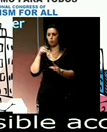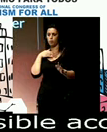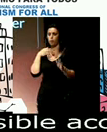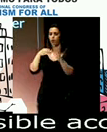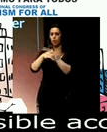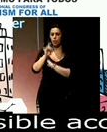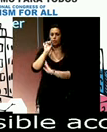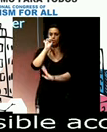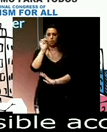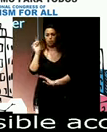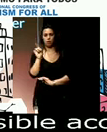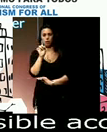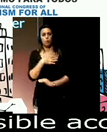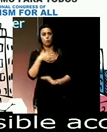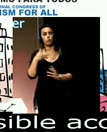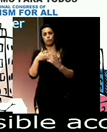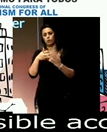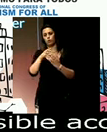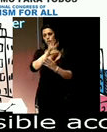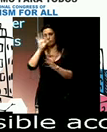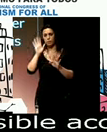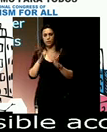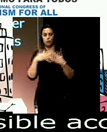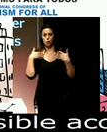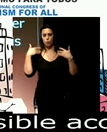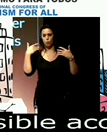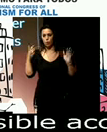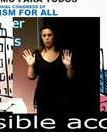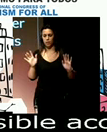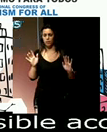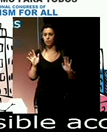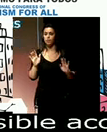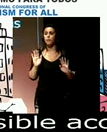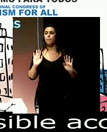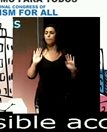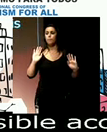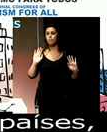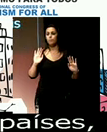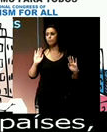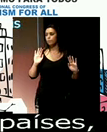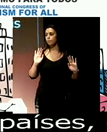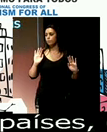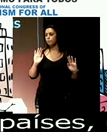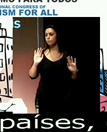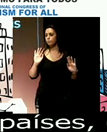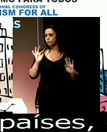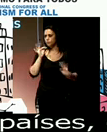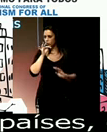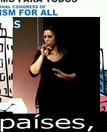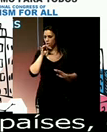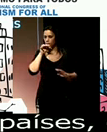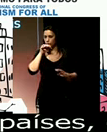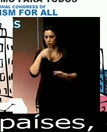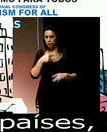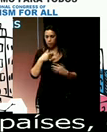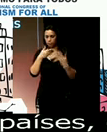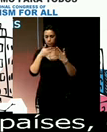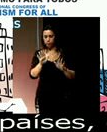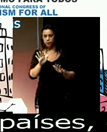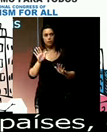not disponible by iTunes because it's a professional app and the information is the information